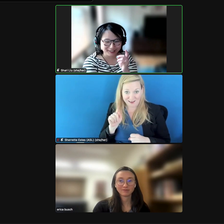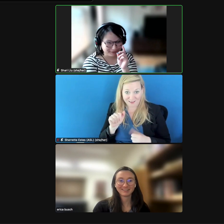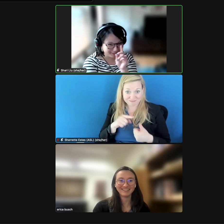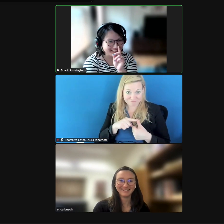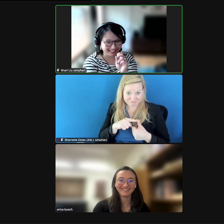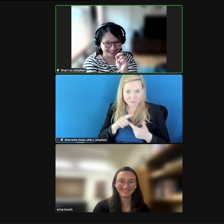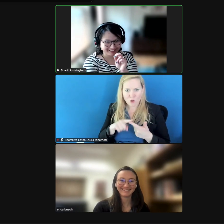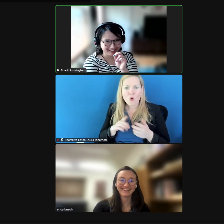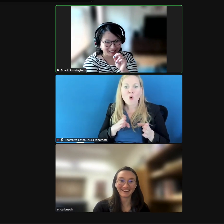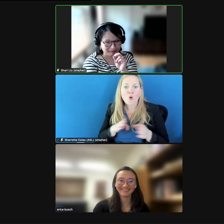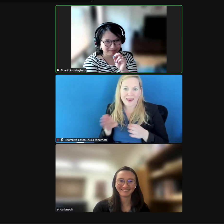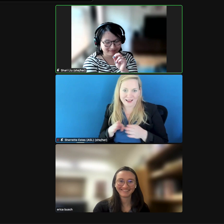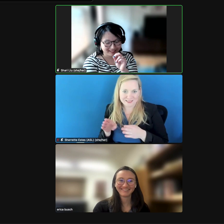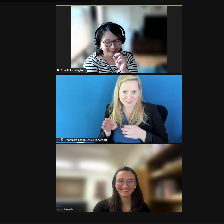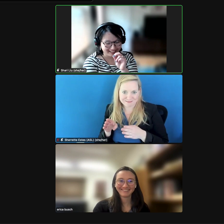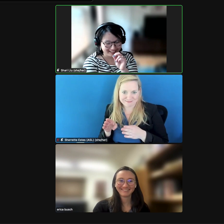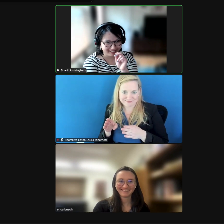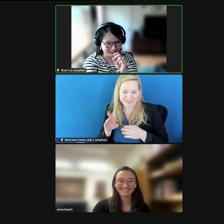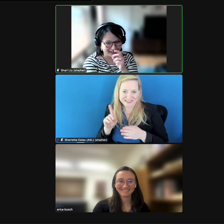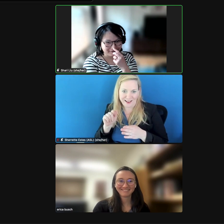and actually fixing